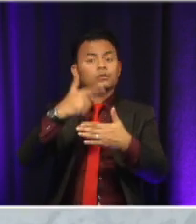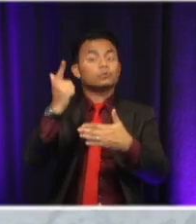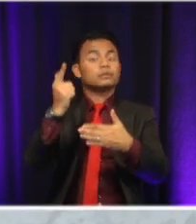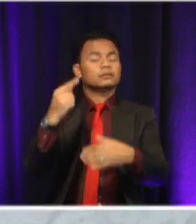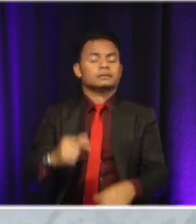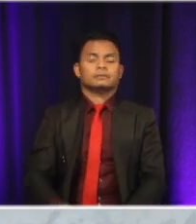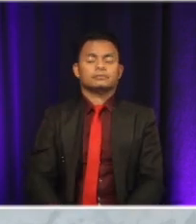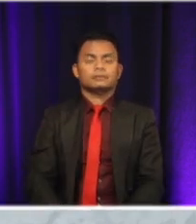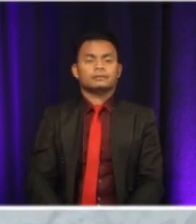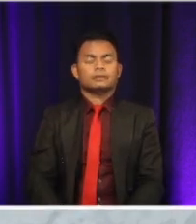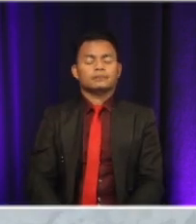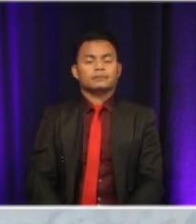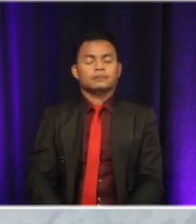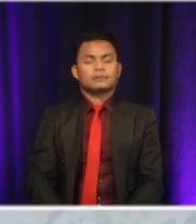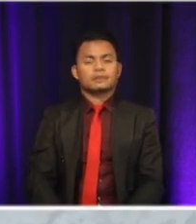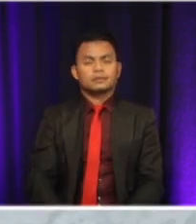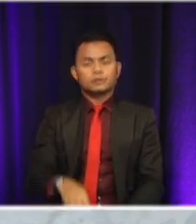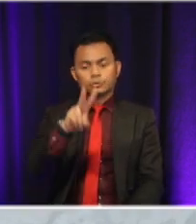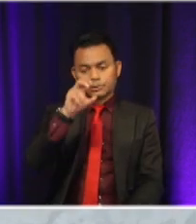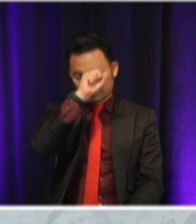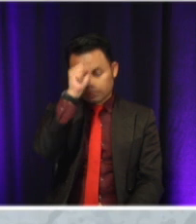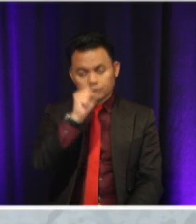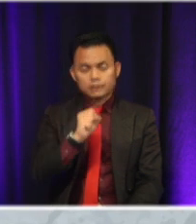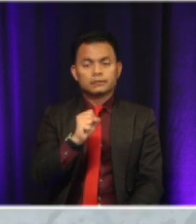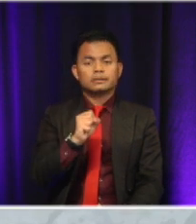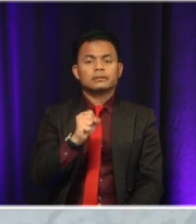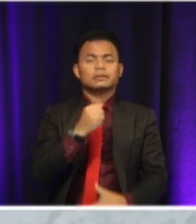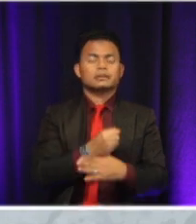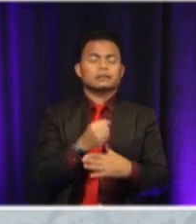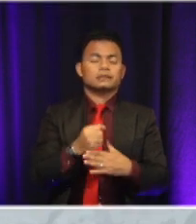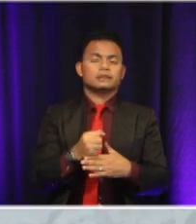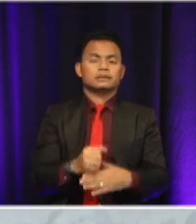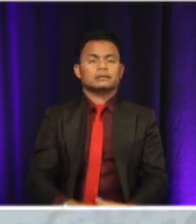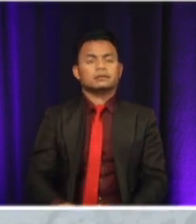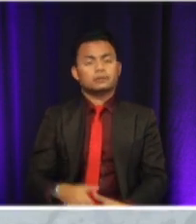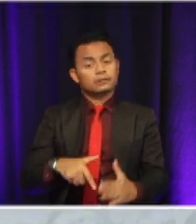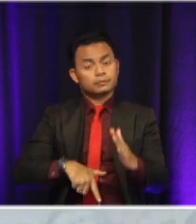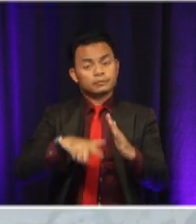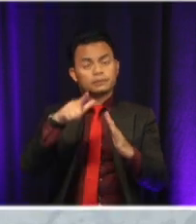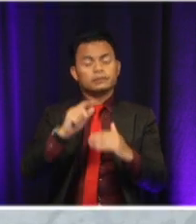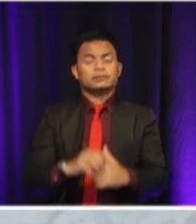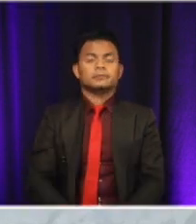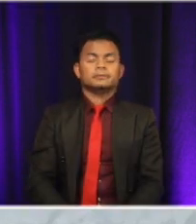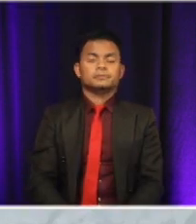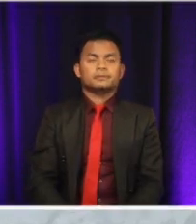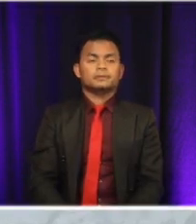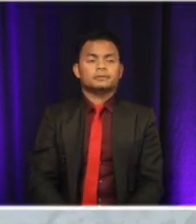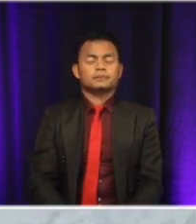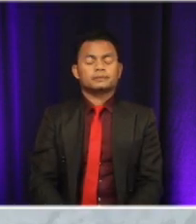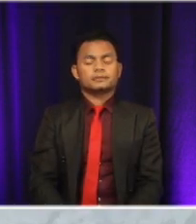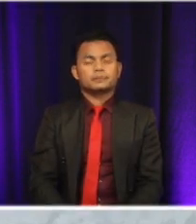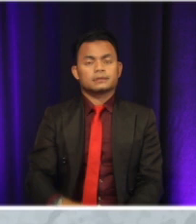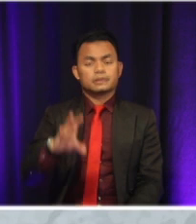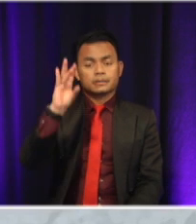questions, or the first 4 questions overall, will eat up your 70